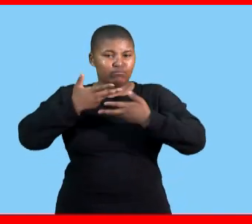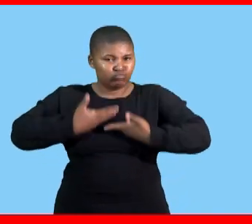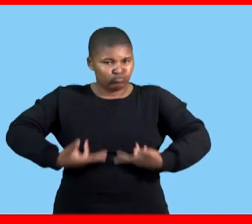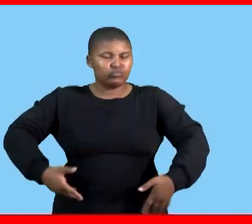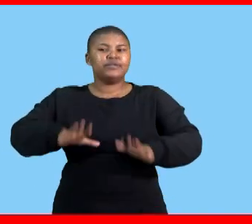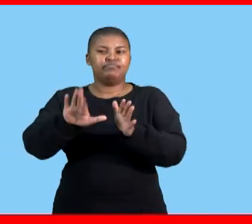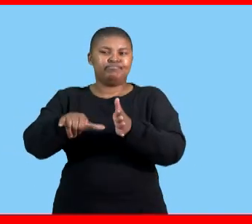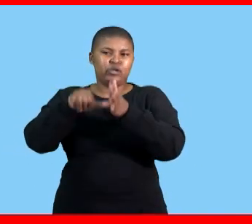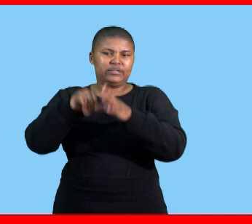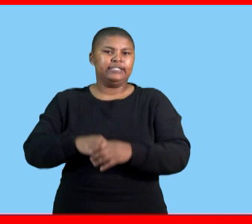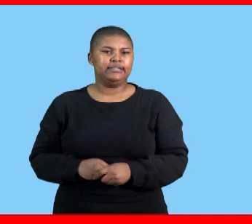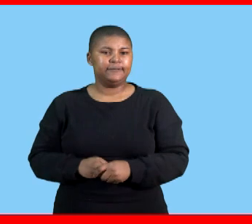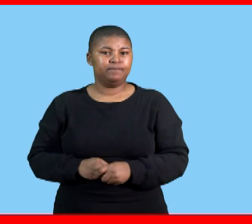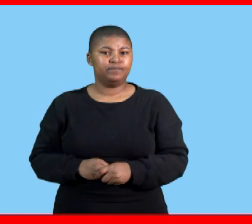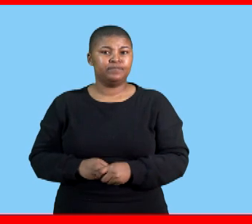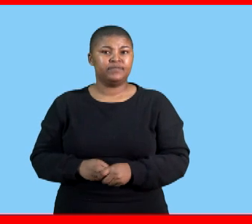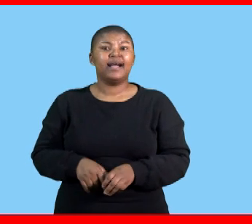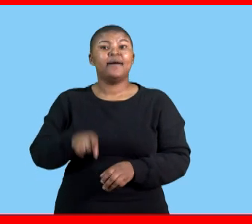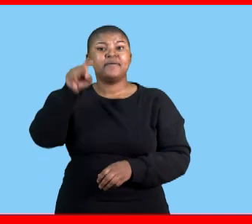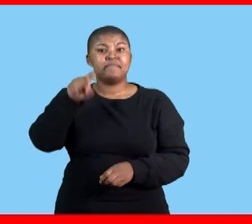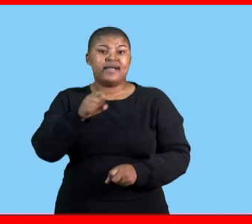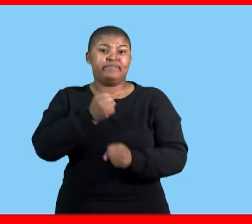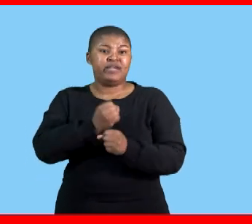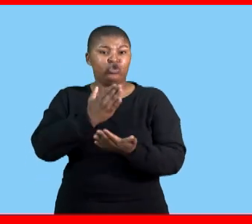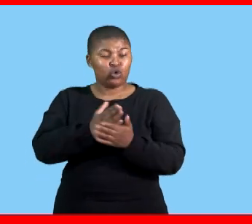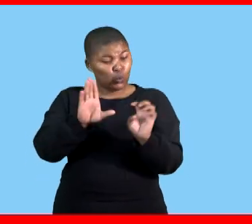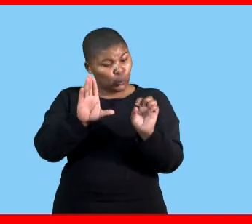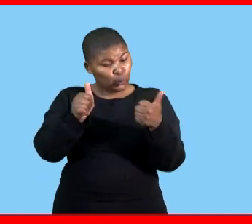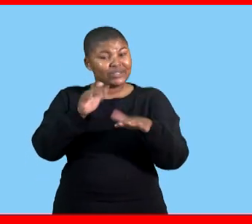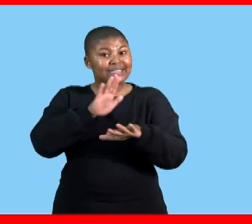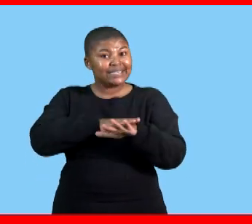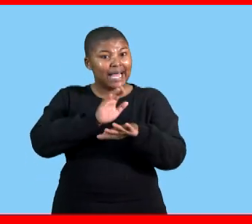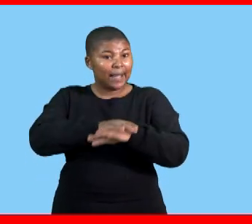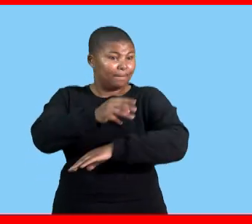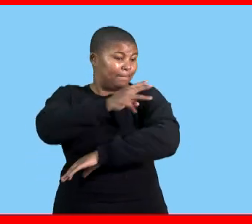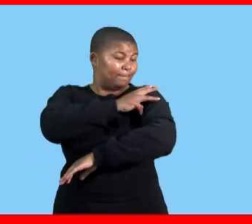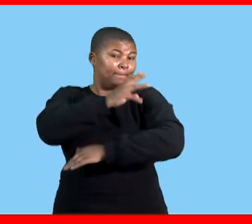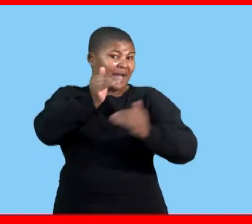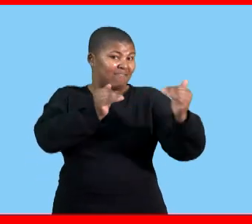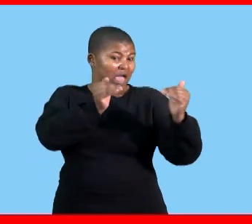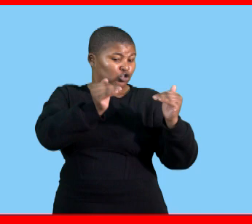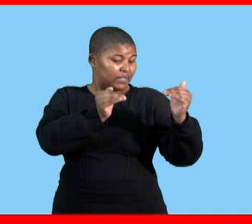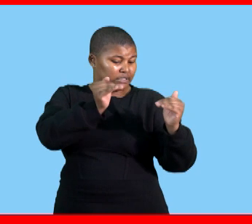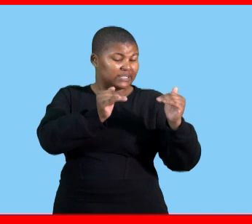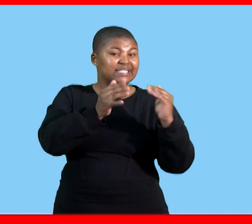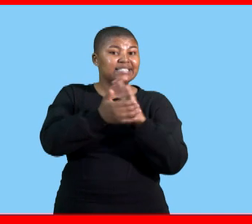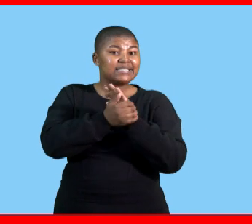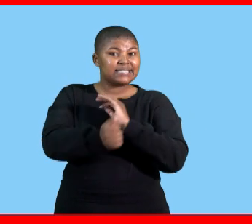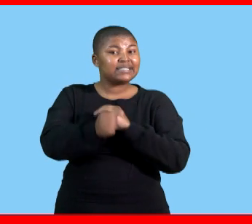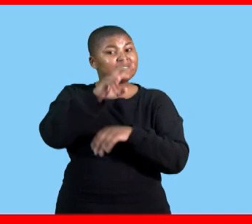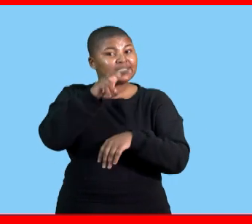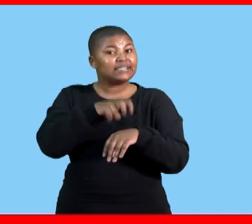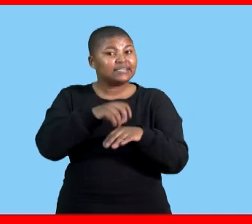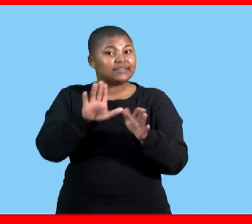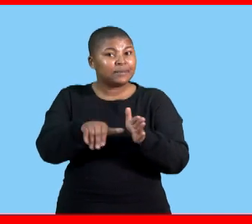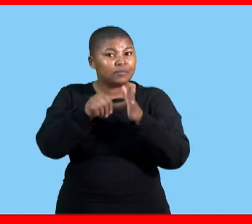We must also apply good time management skills. Now you will notice to say, at